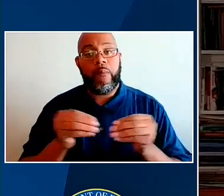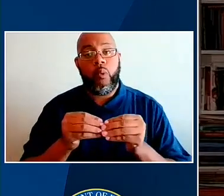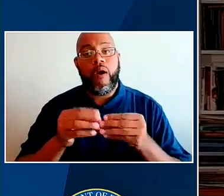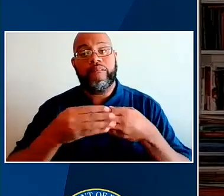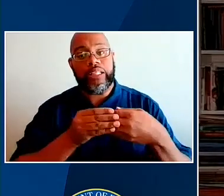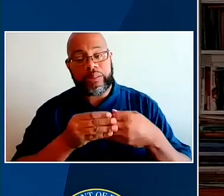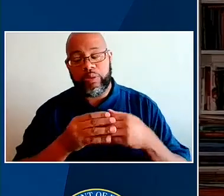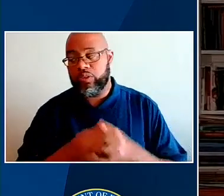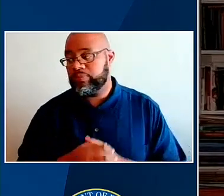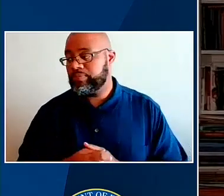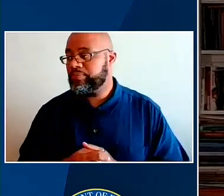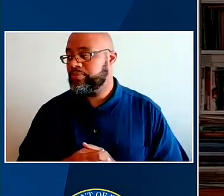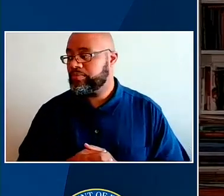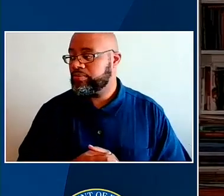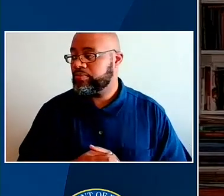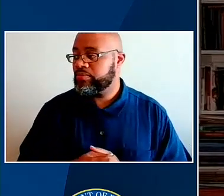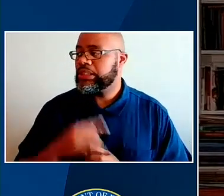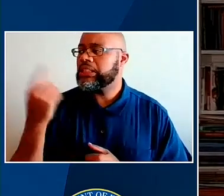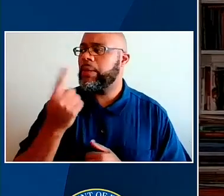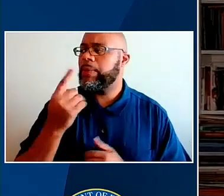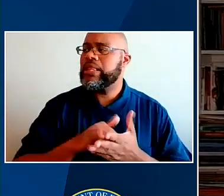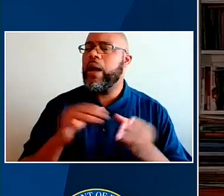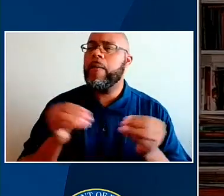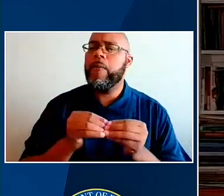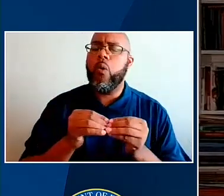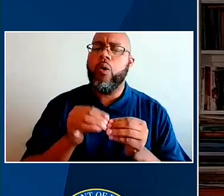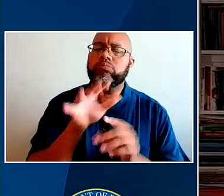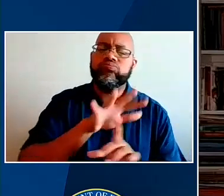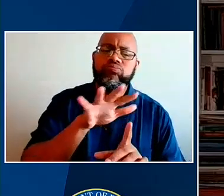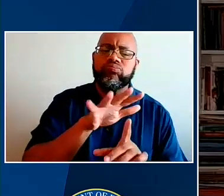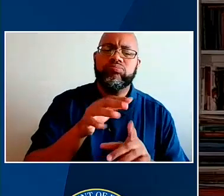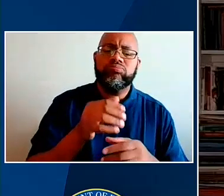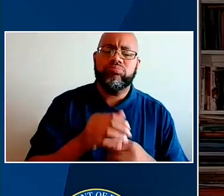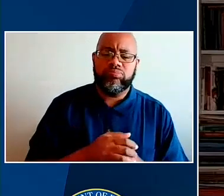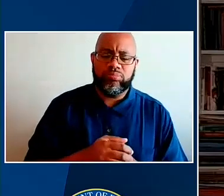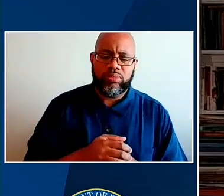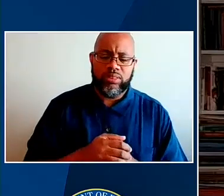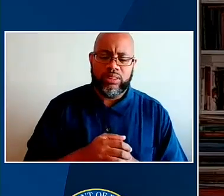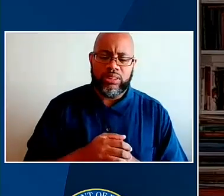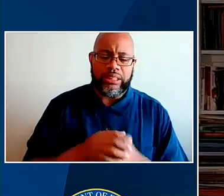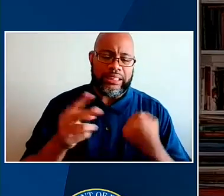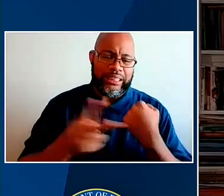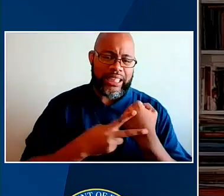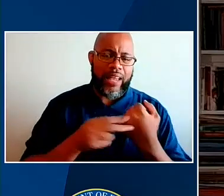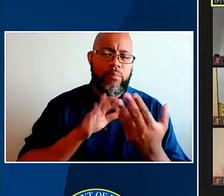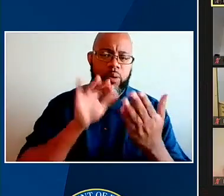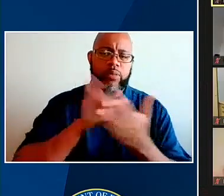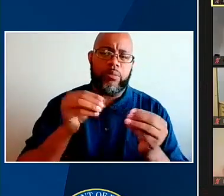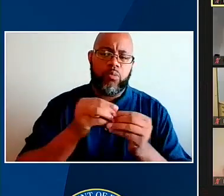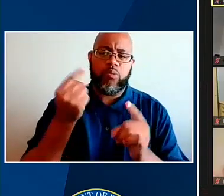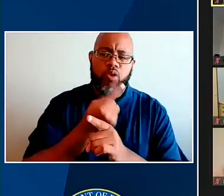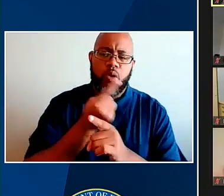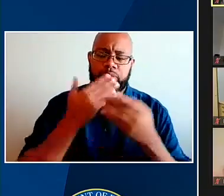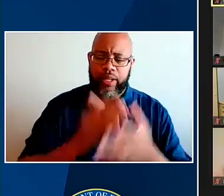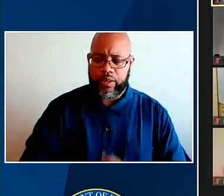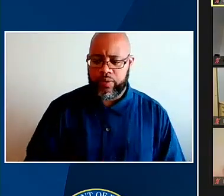follow something that is more proximate to the SAVE approach, I think that would be appropriate. Thank you.